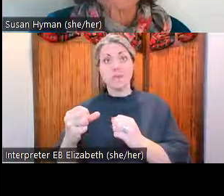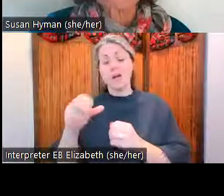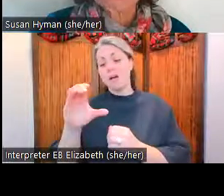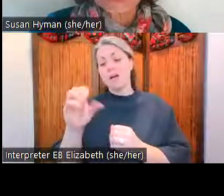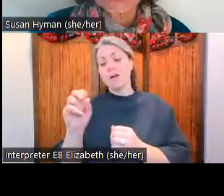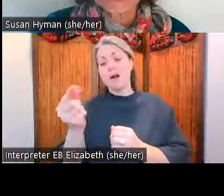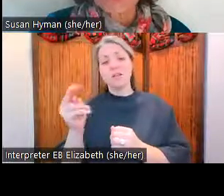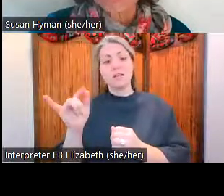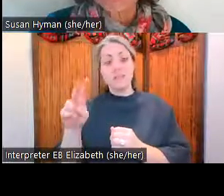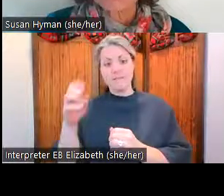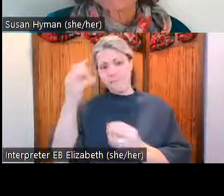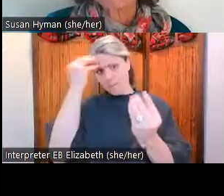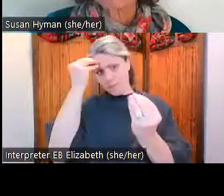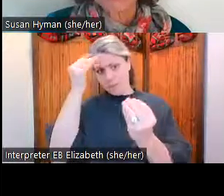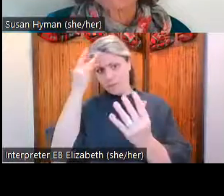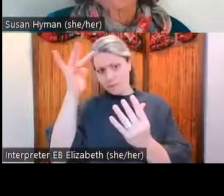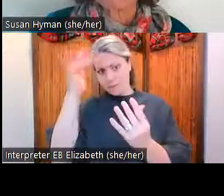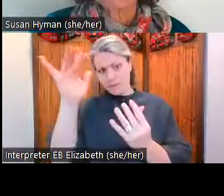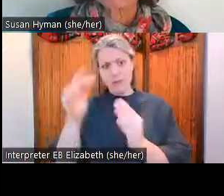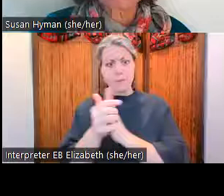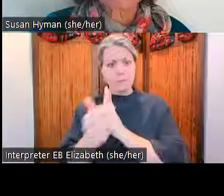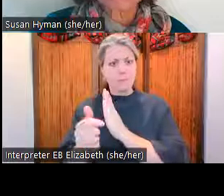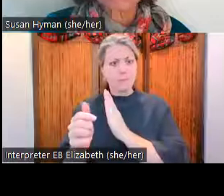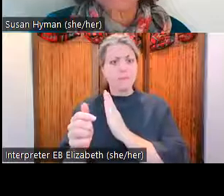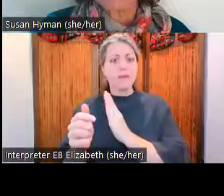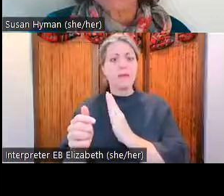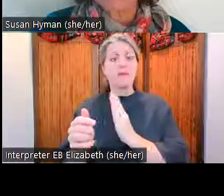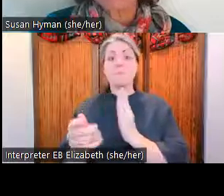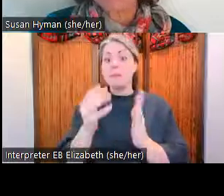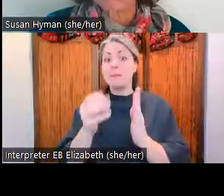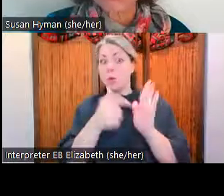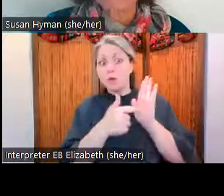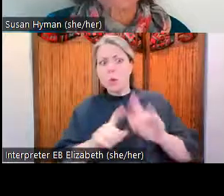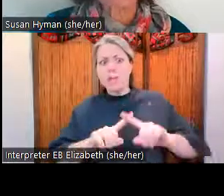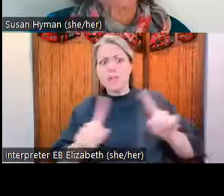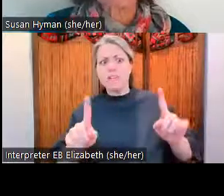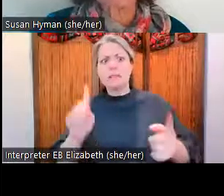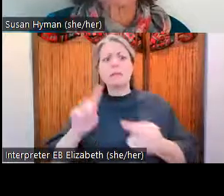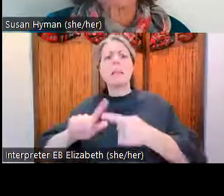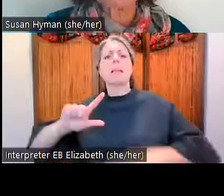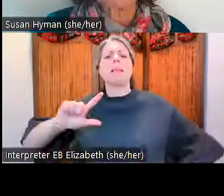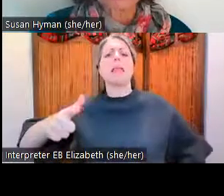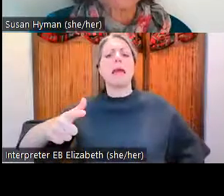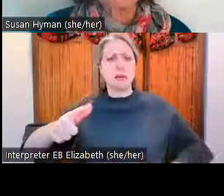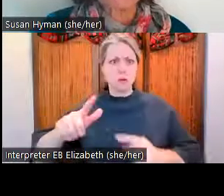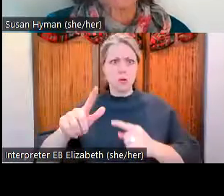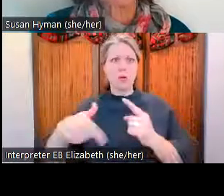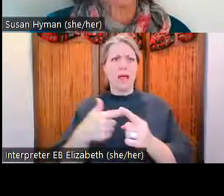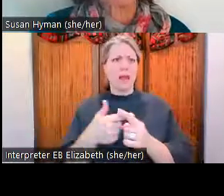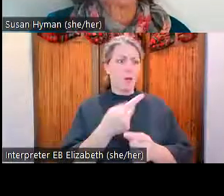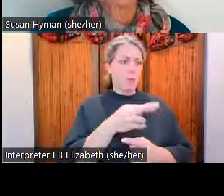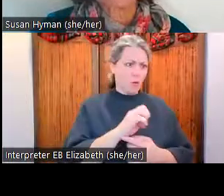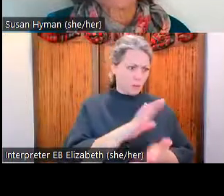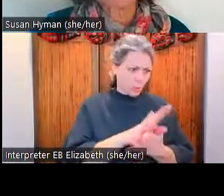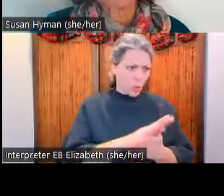of differences until the demands of preschool or later, when the social expectations of school and the environment are